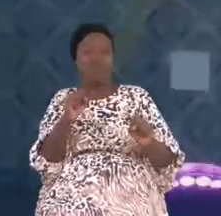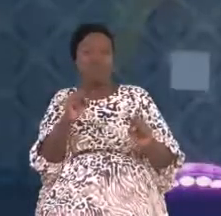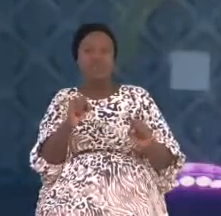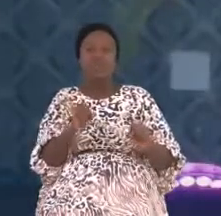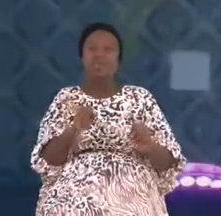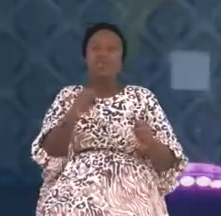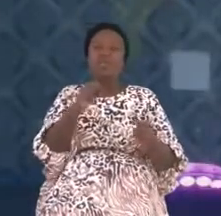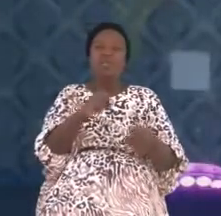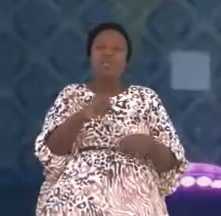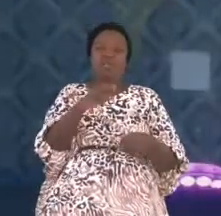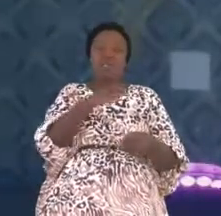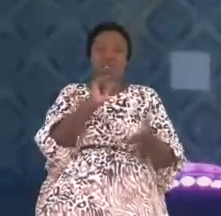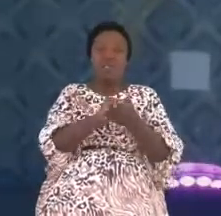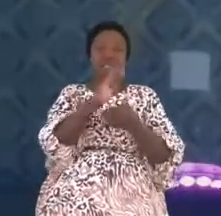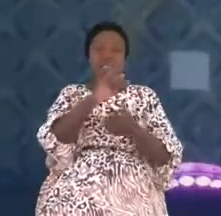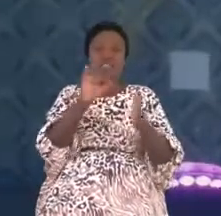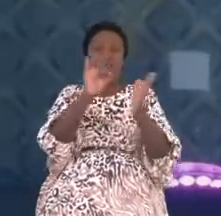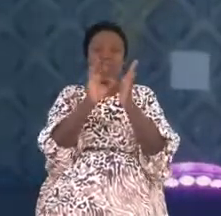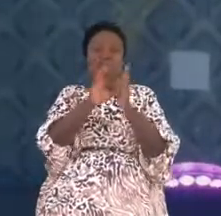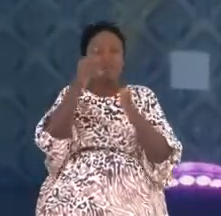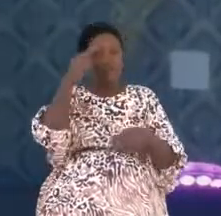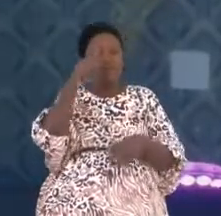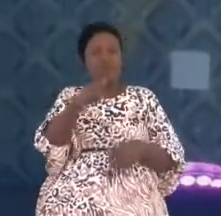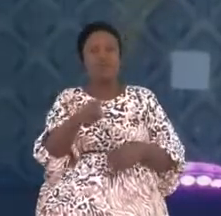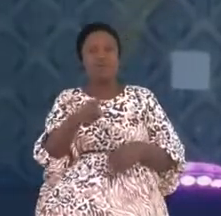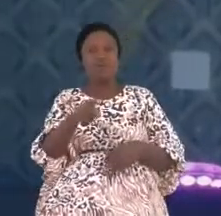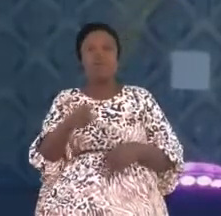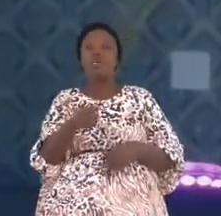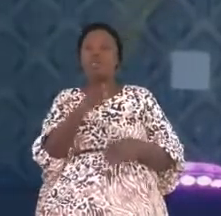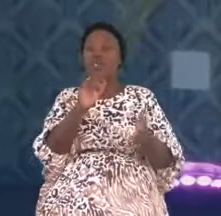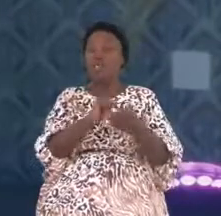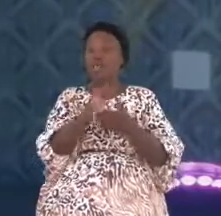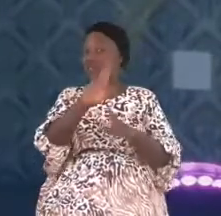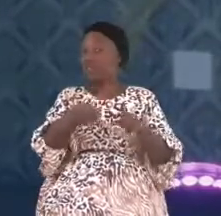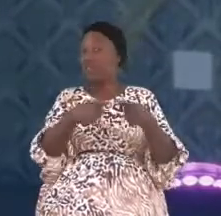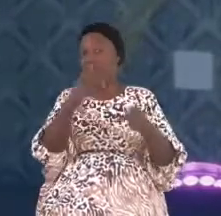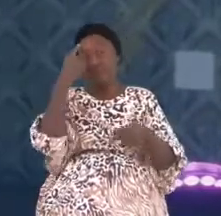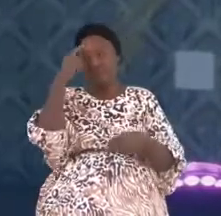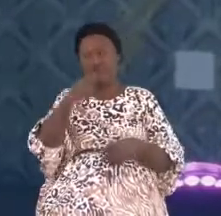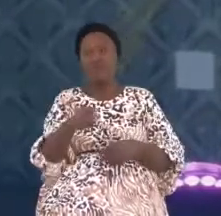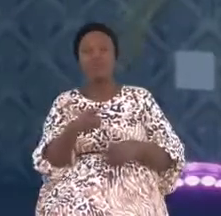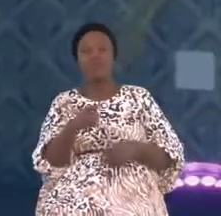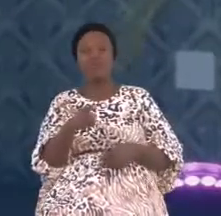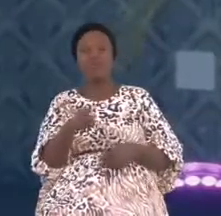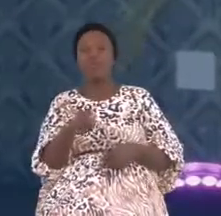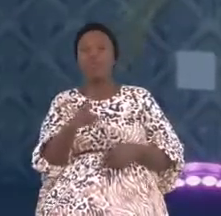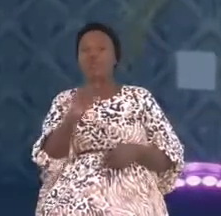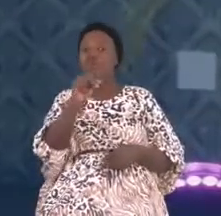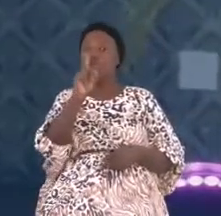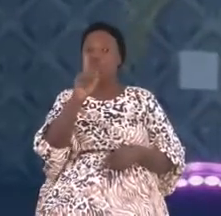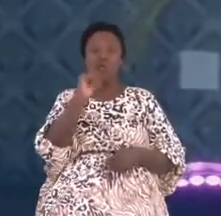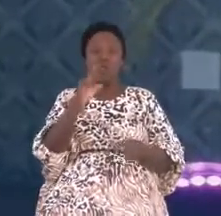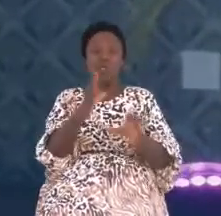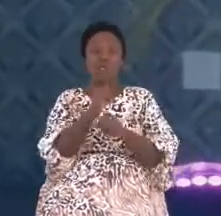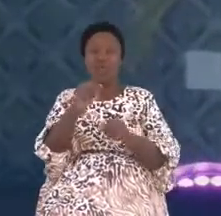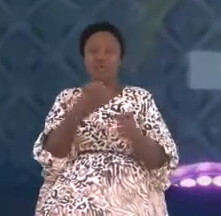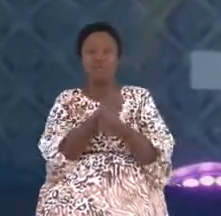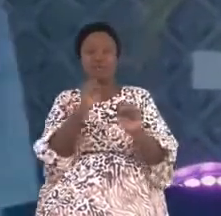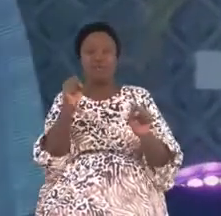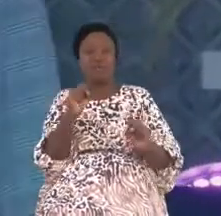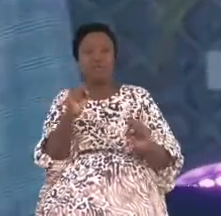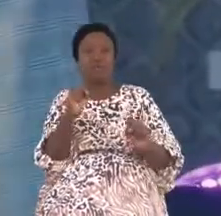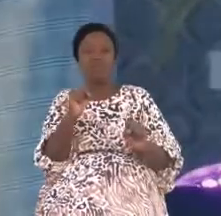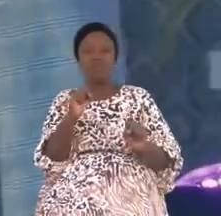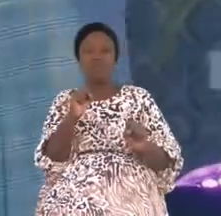that is accounted for you that is provided for you nobody will take your salvation